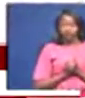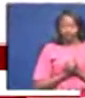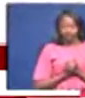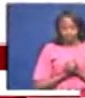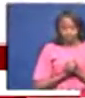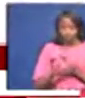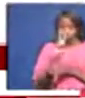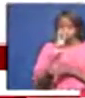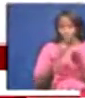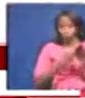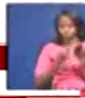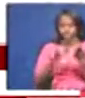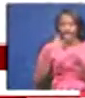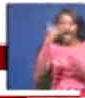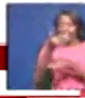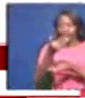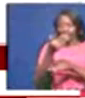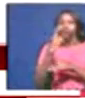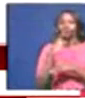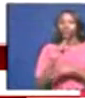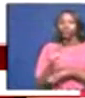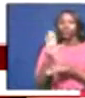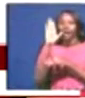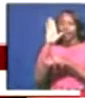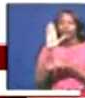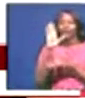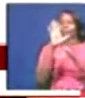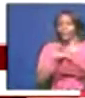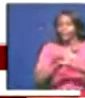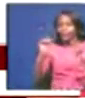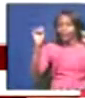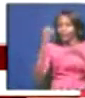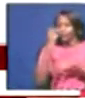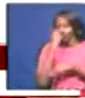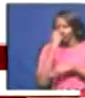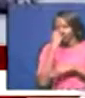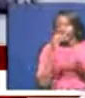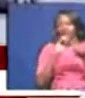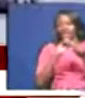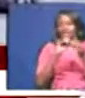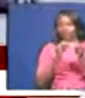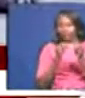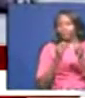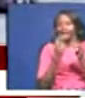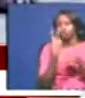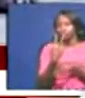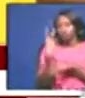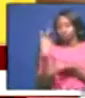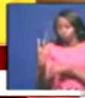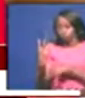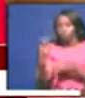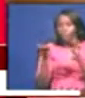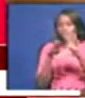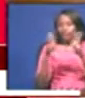Weeks after his swearing in, President William Ruto on Tuesday named his 22-member cabinet secretaries, most of whom are political